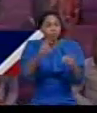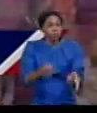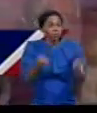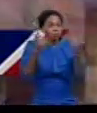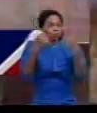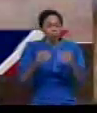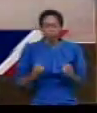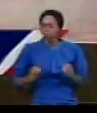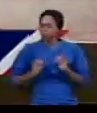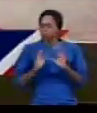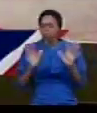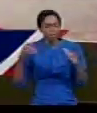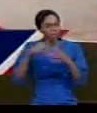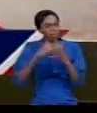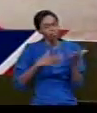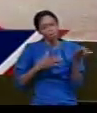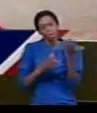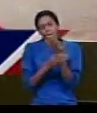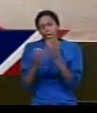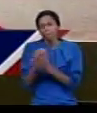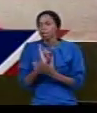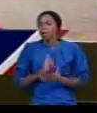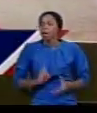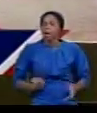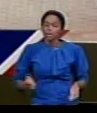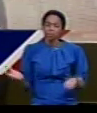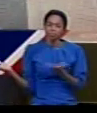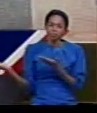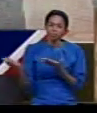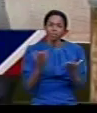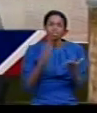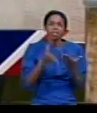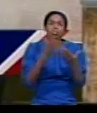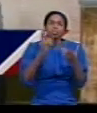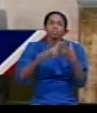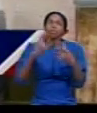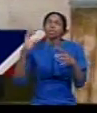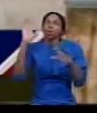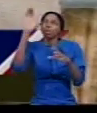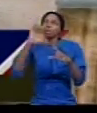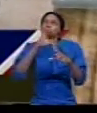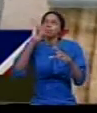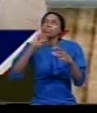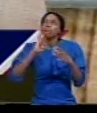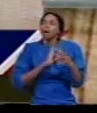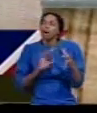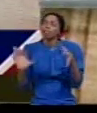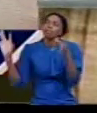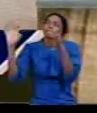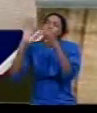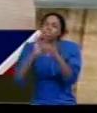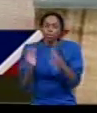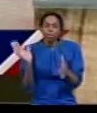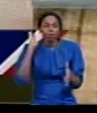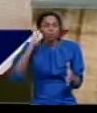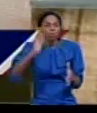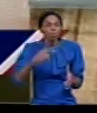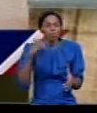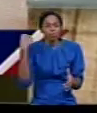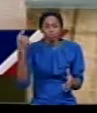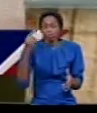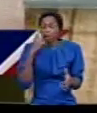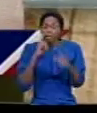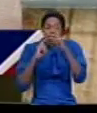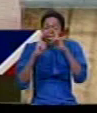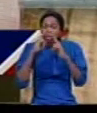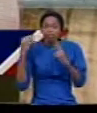bring. Simply to the cross I cling, for my tears forever flow, and my zeal no respite